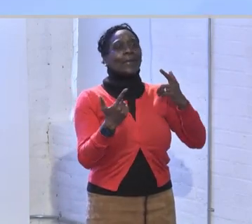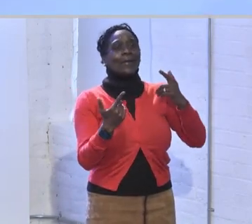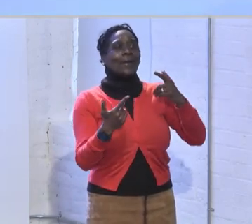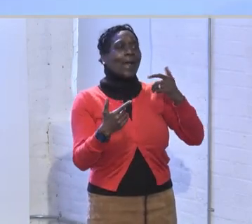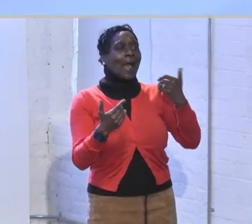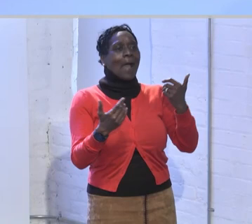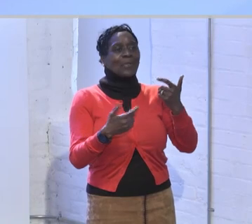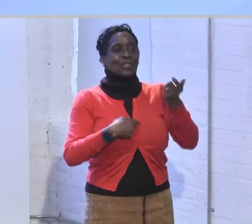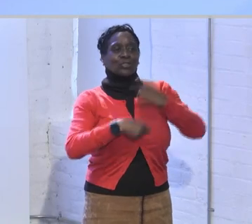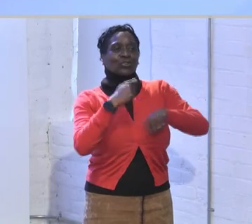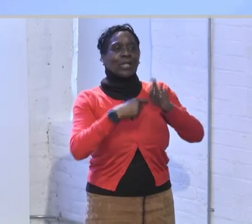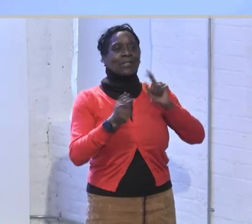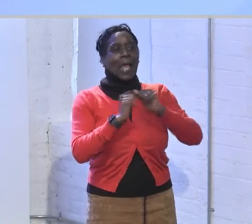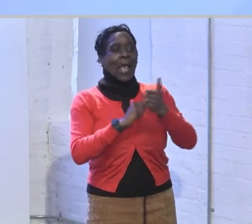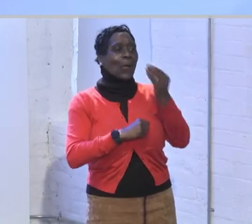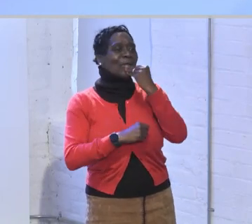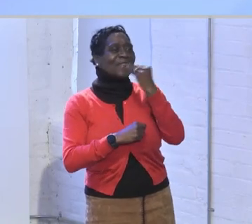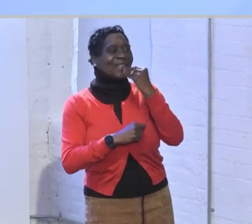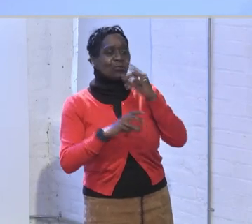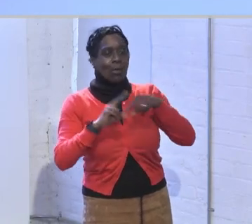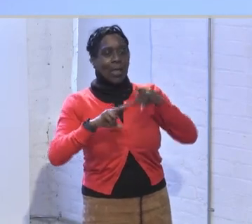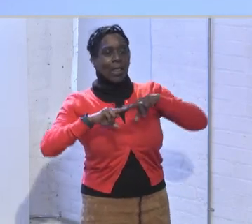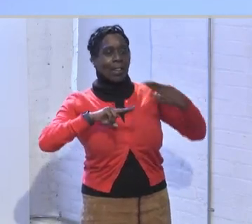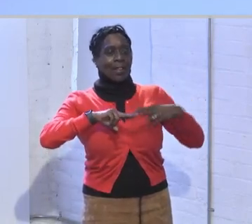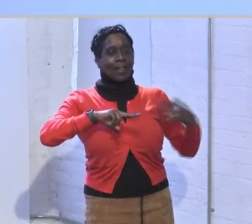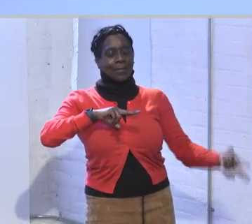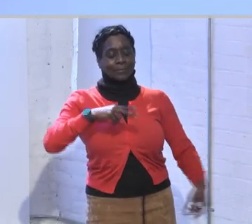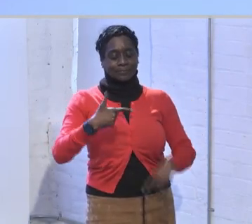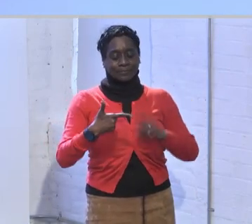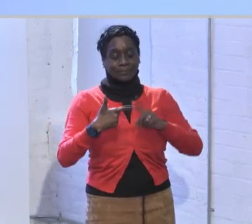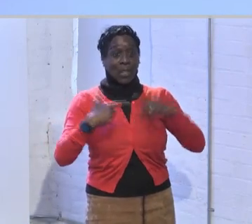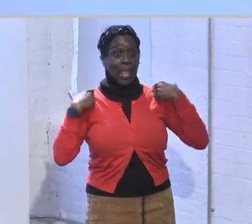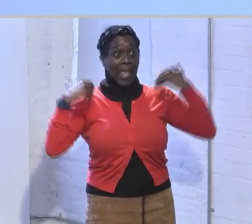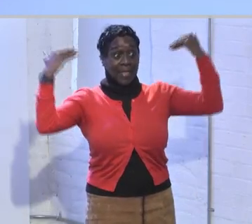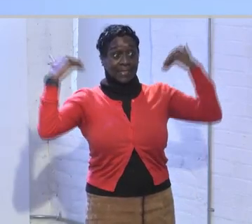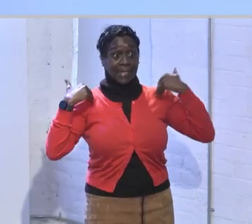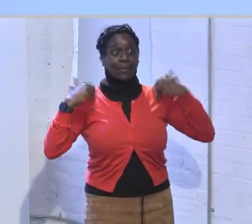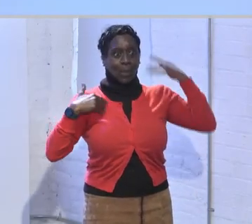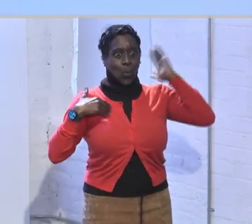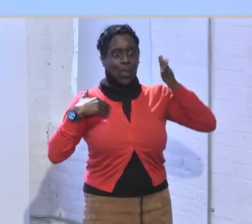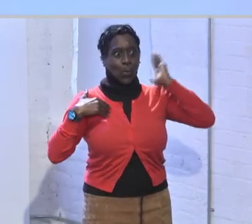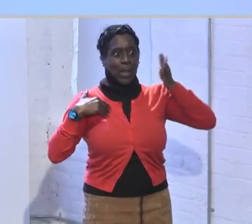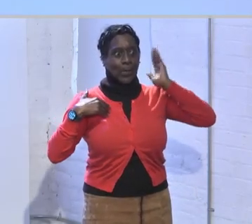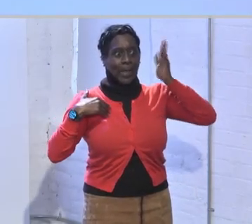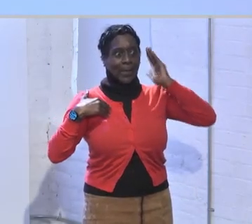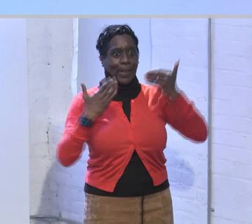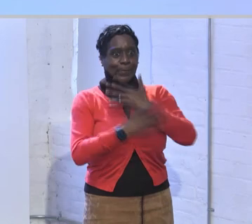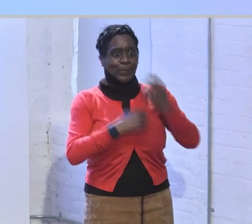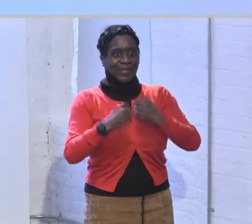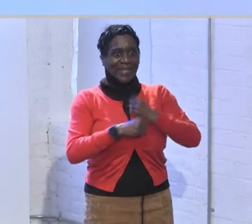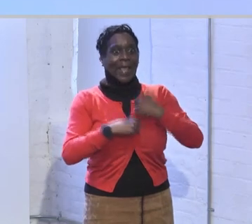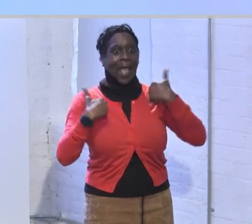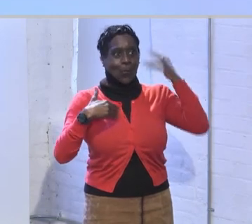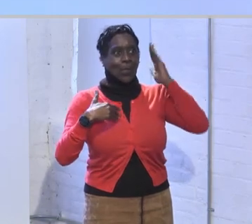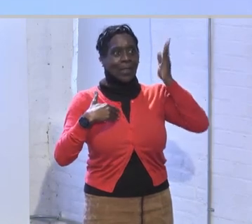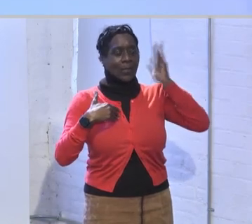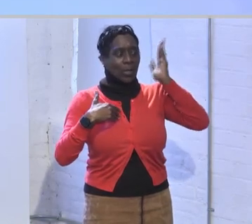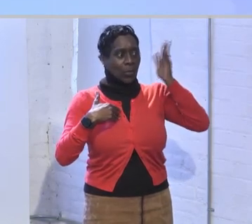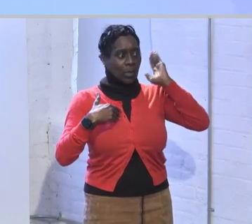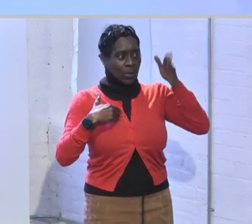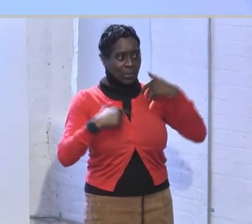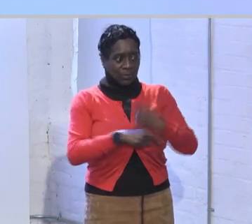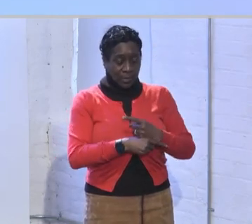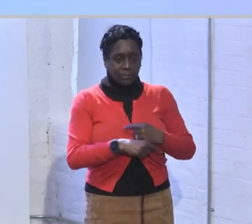diet and exercise, right? Diet and exercise. And so the truth